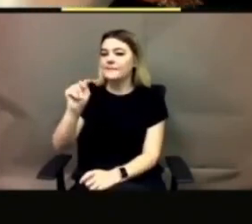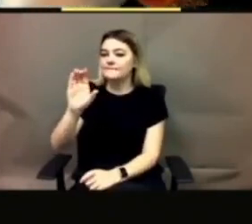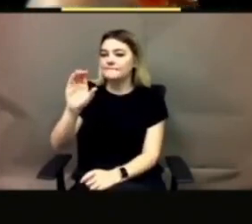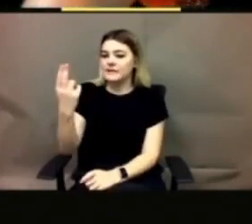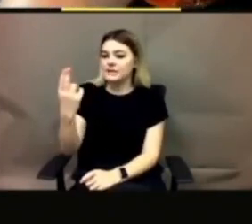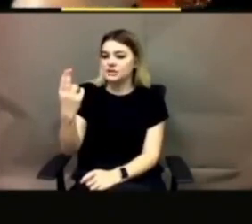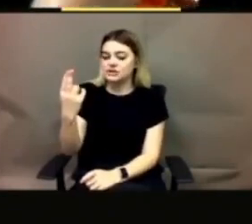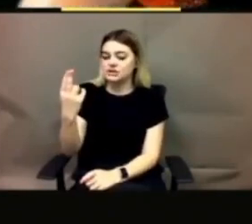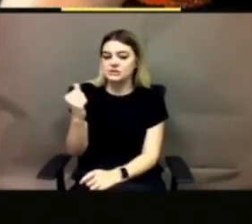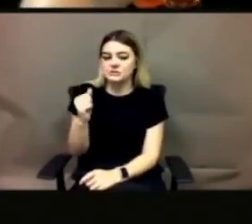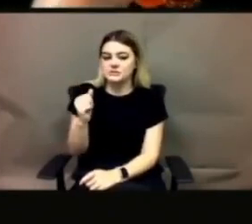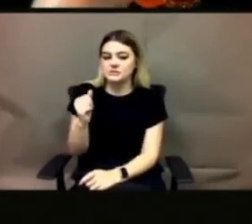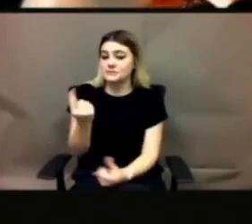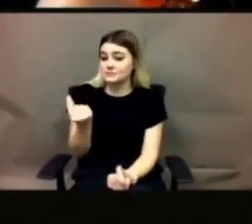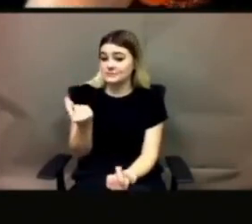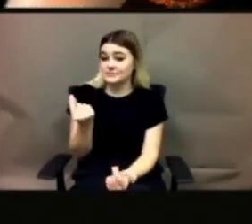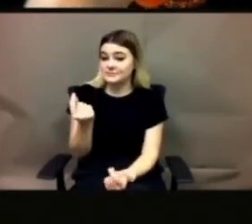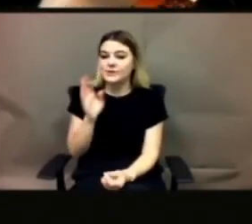Well,